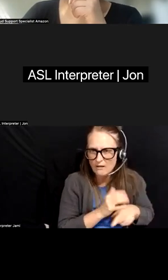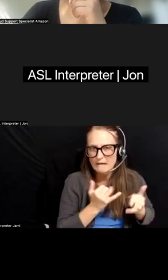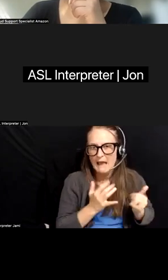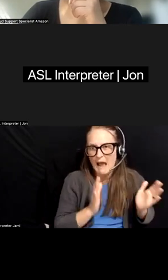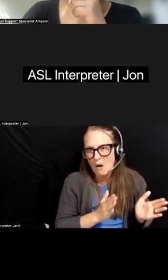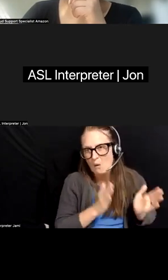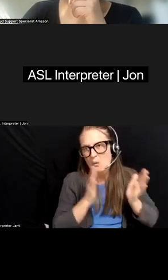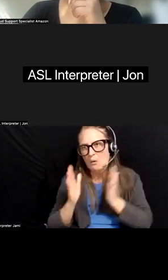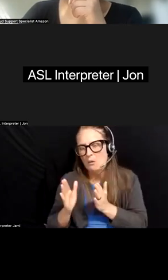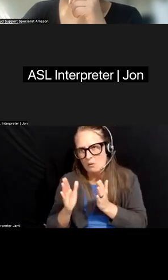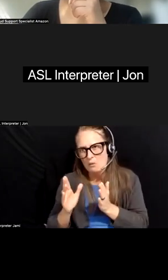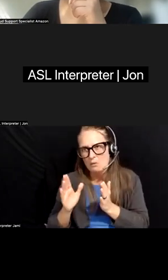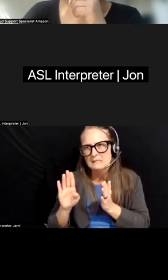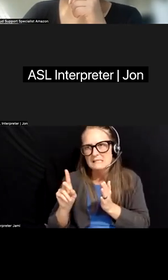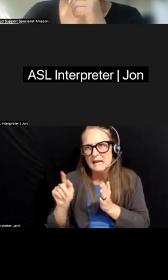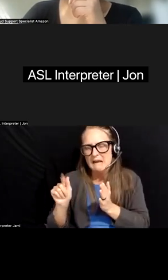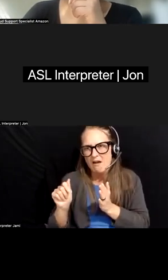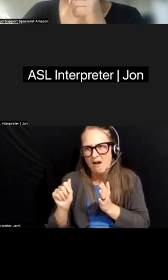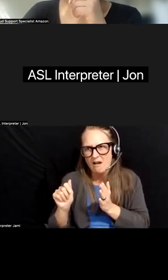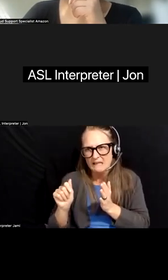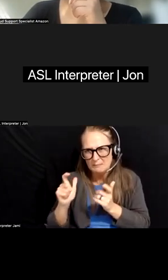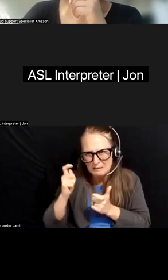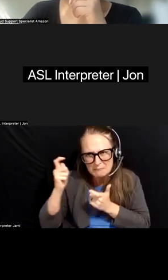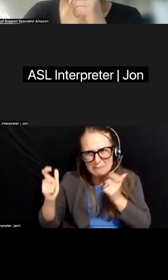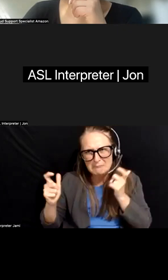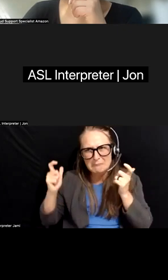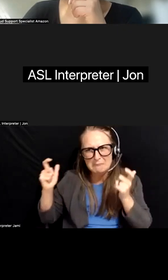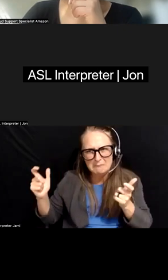size. In the computer terms,